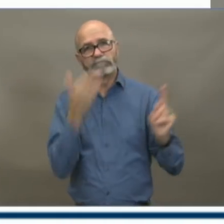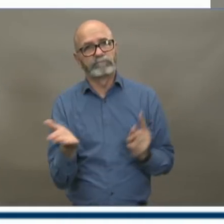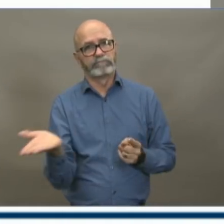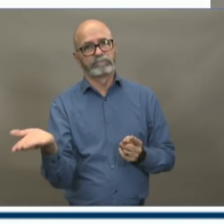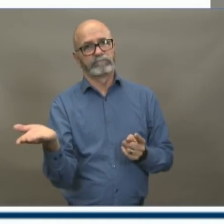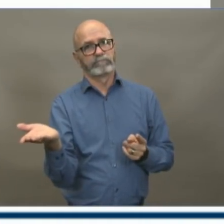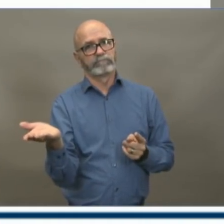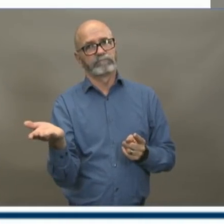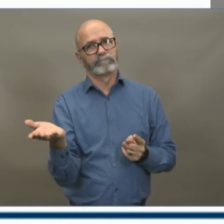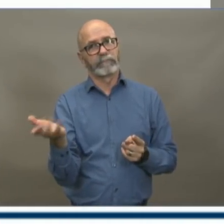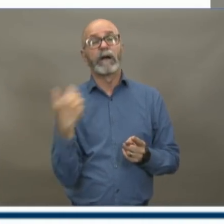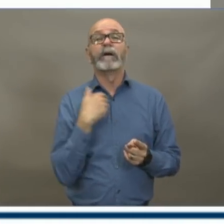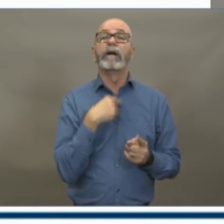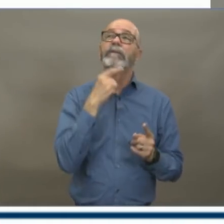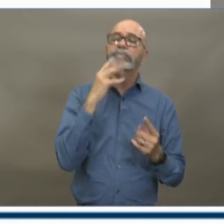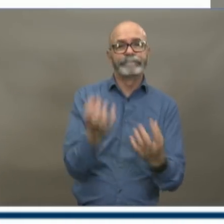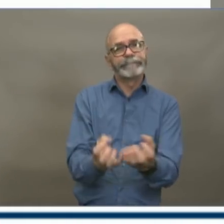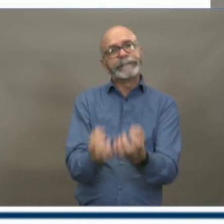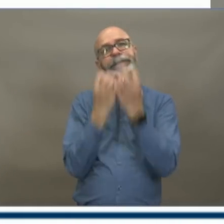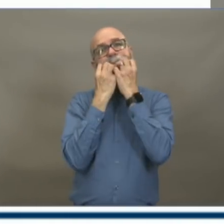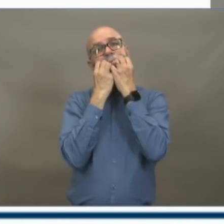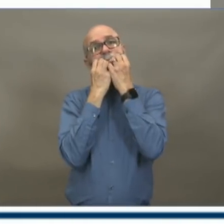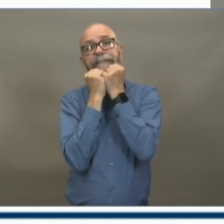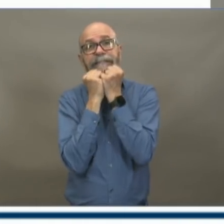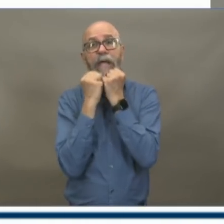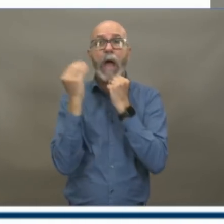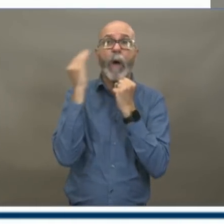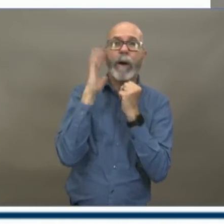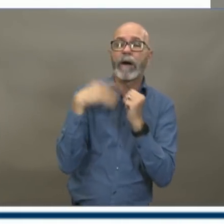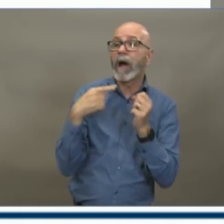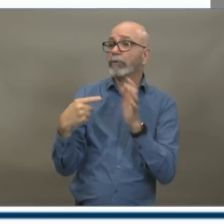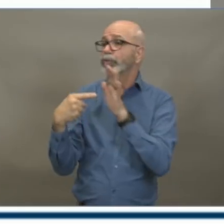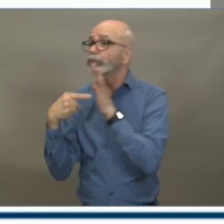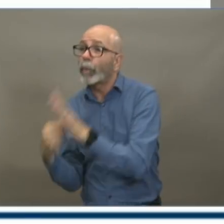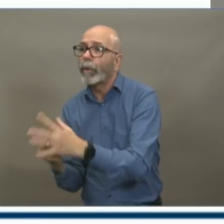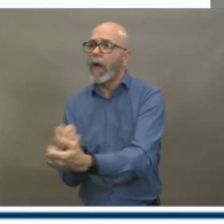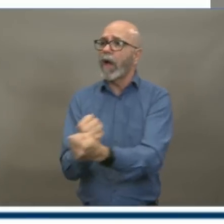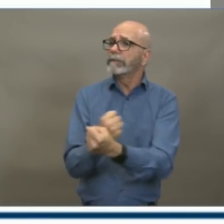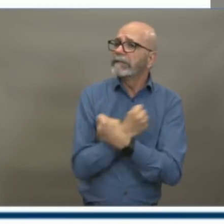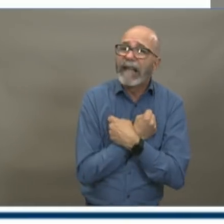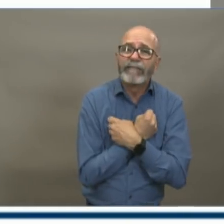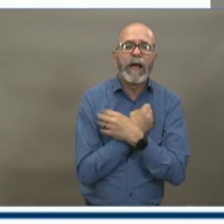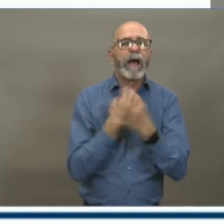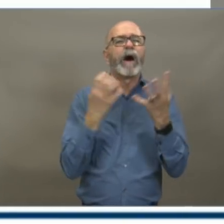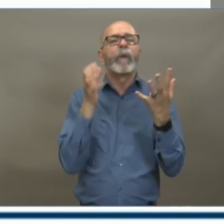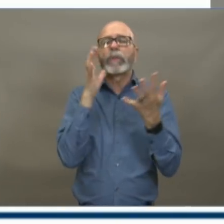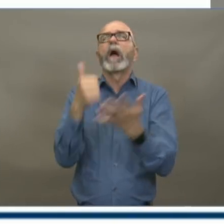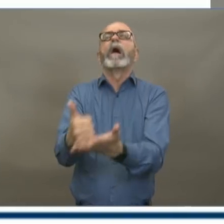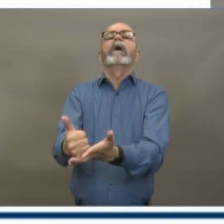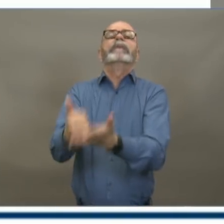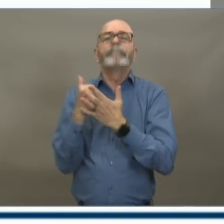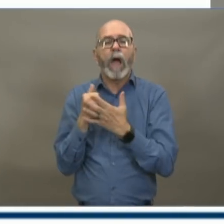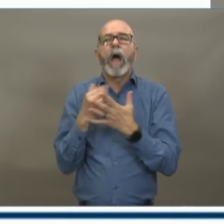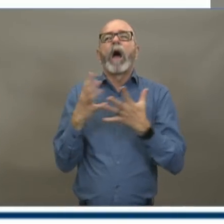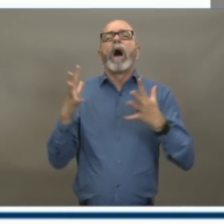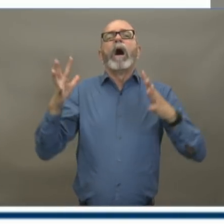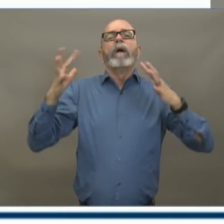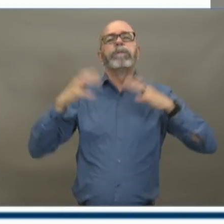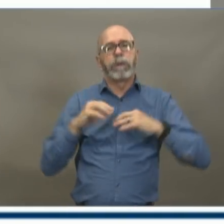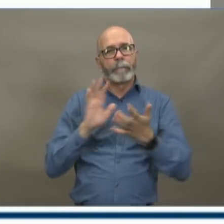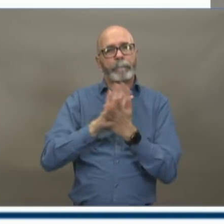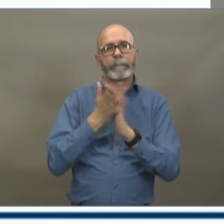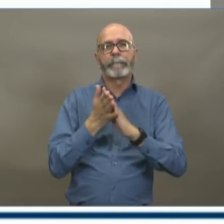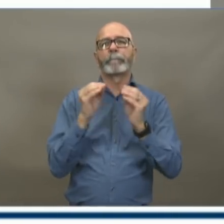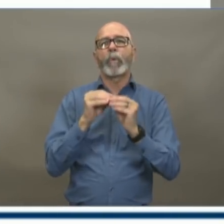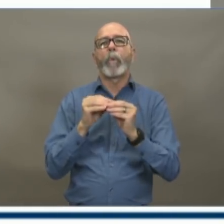and considerate spirit that will carry us through the vaccine rollout as well. Your cooperation in this past year